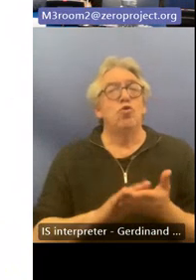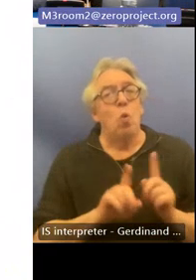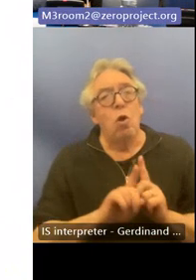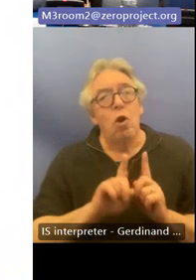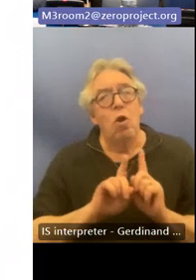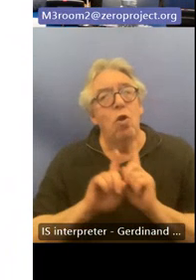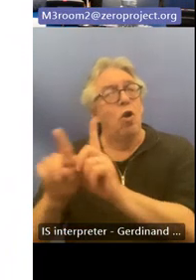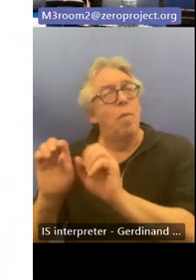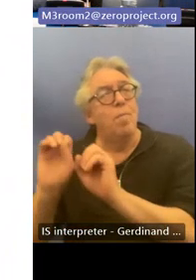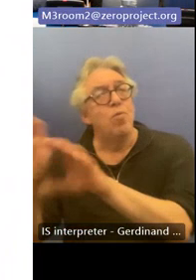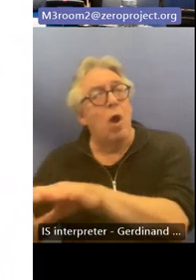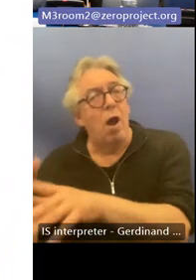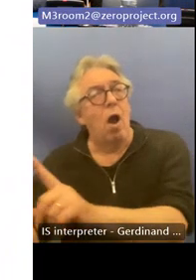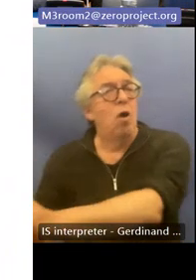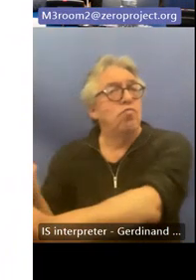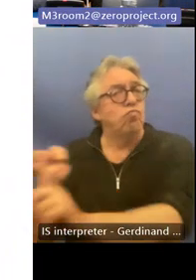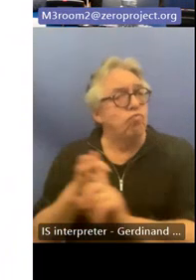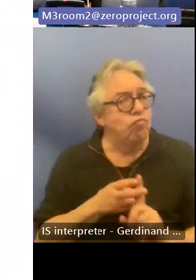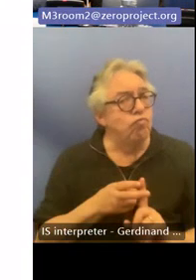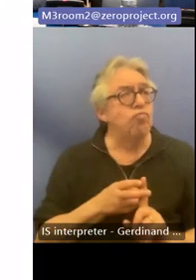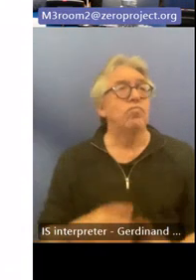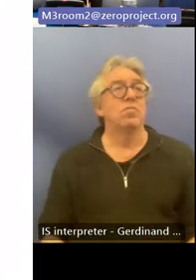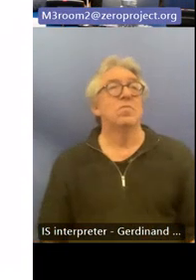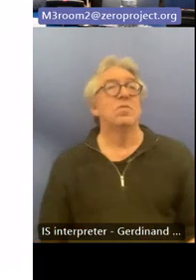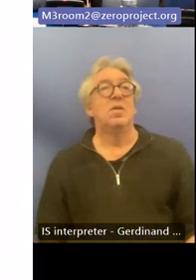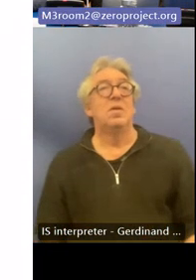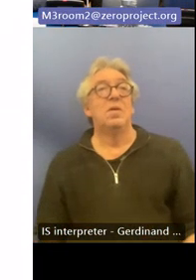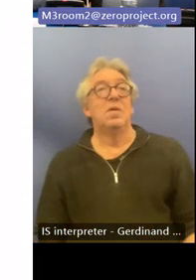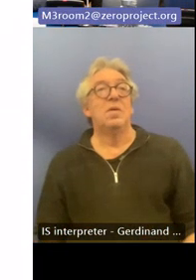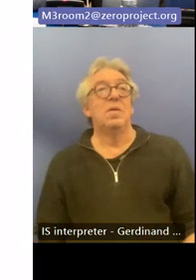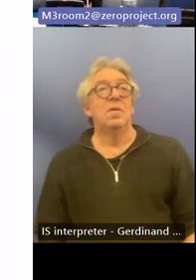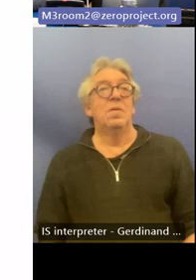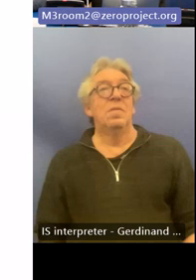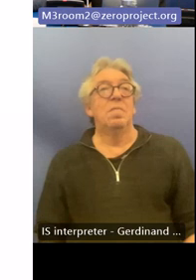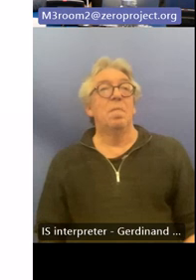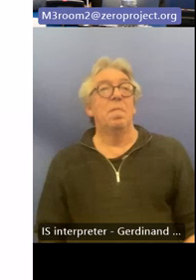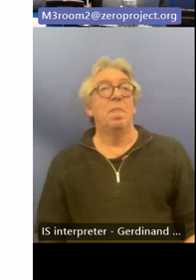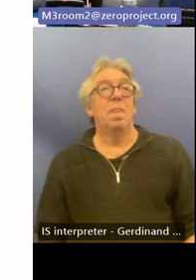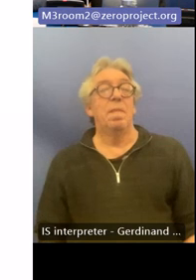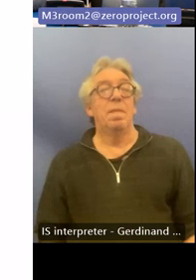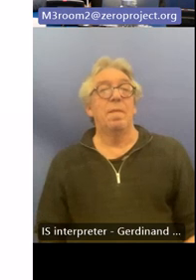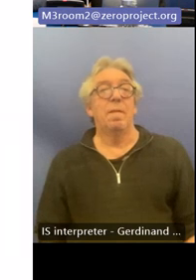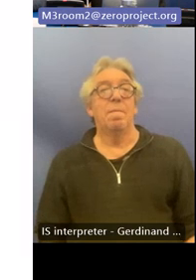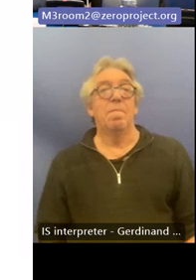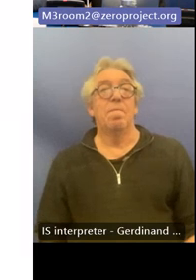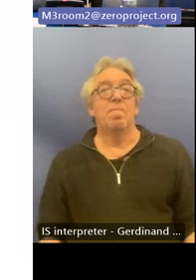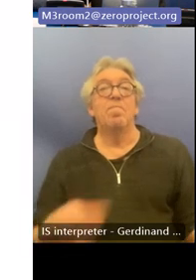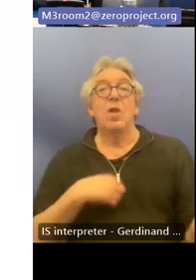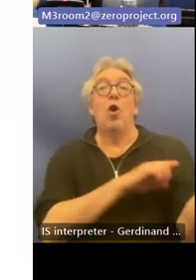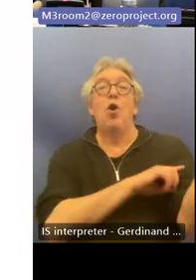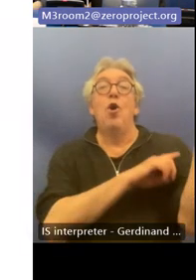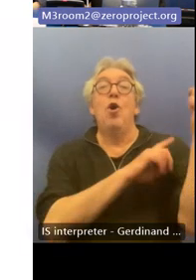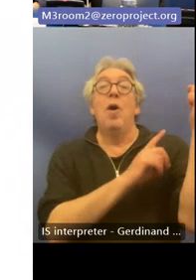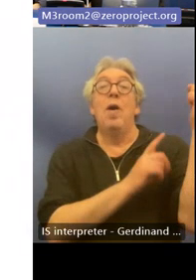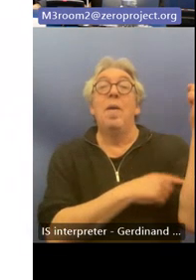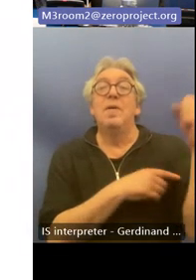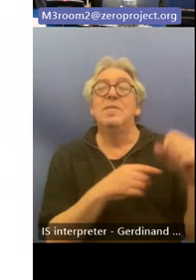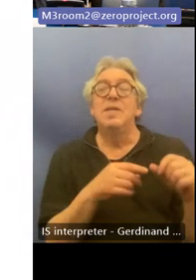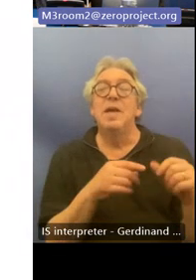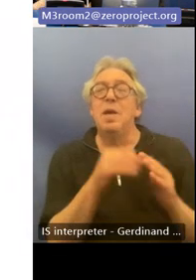Here are the pictures on the right hand side. The first is a photo of capacity building to local teachers and